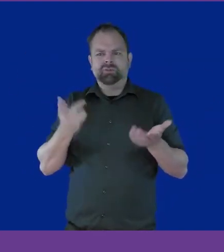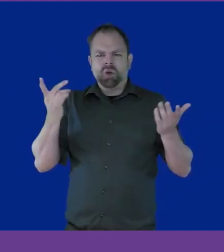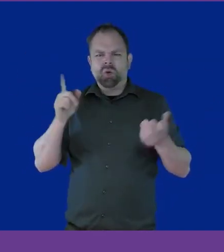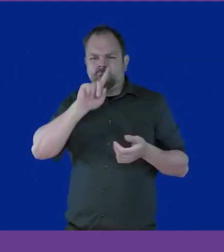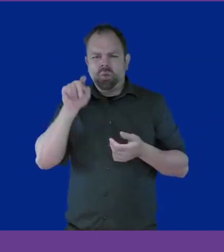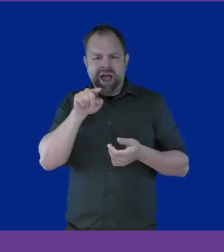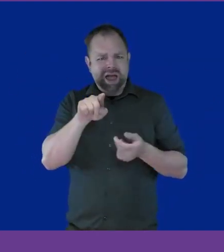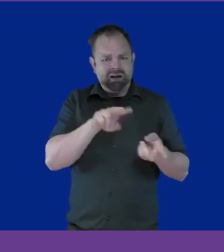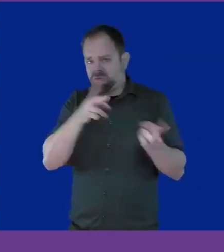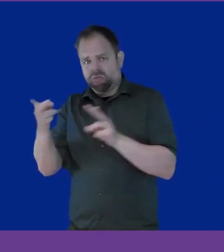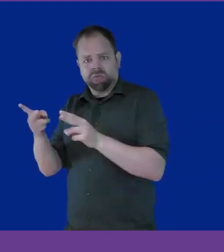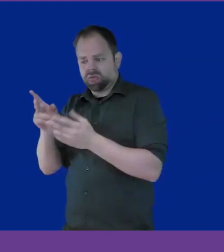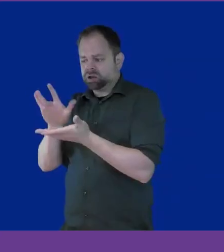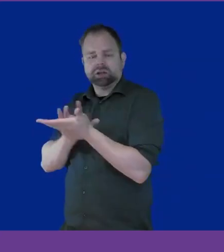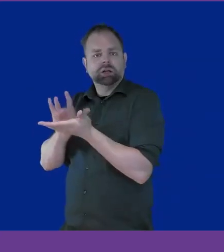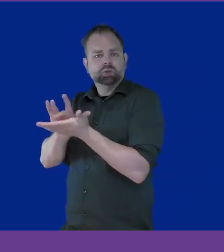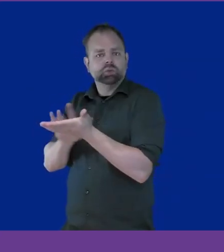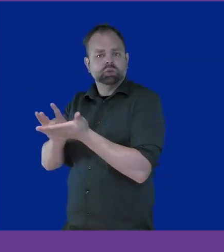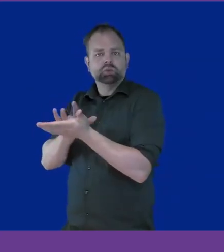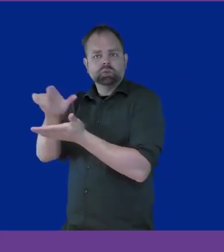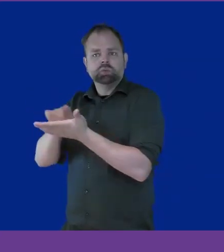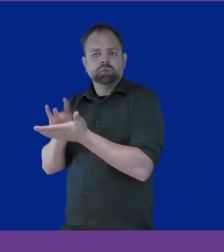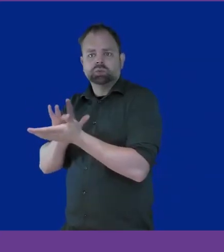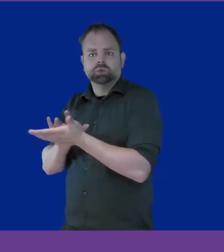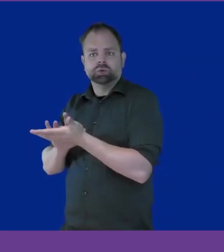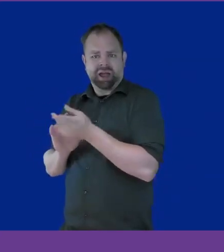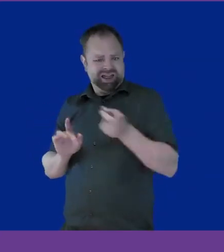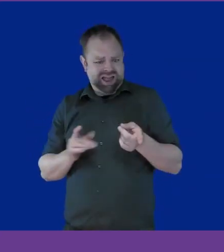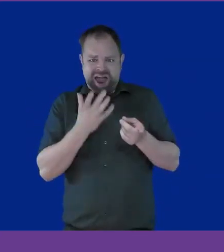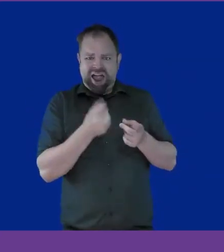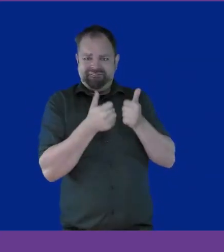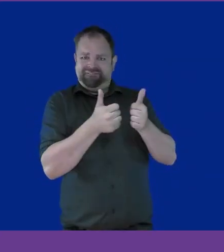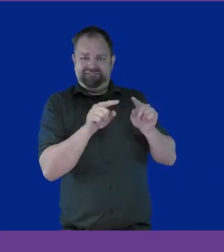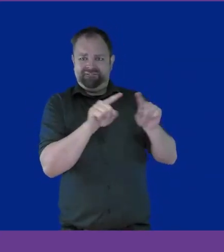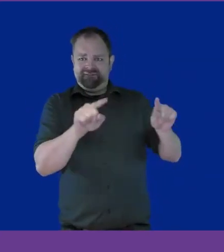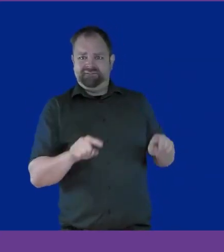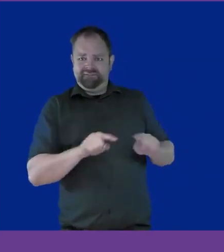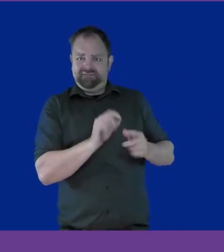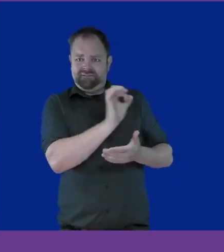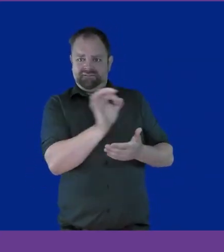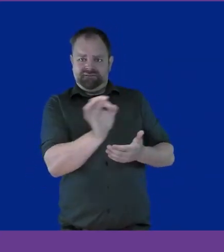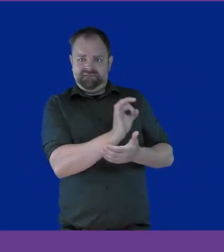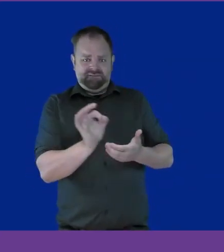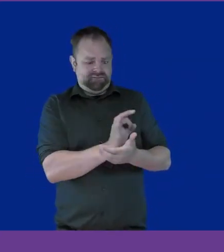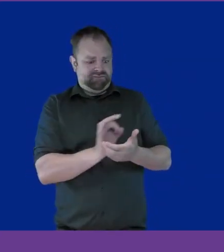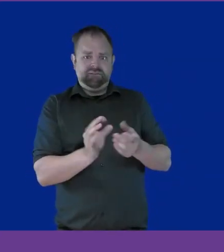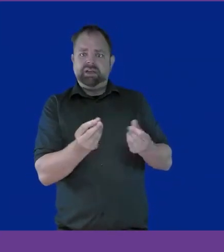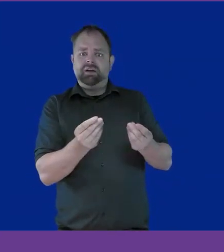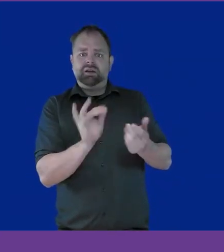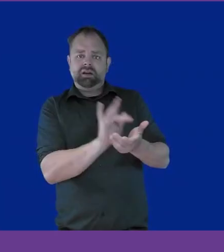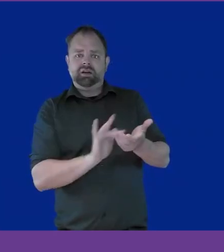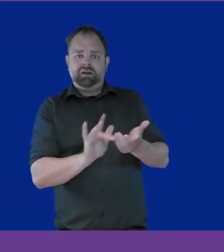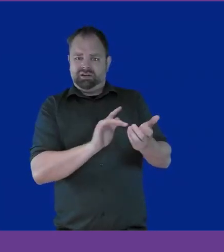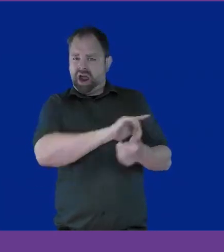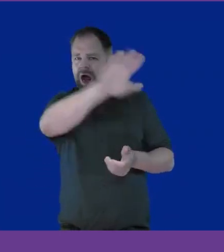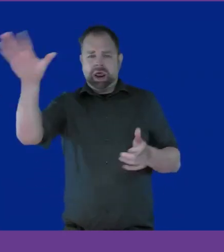requirements with PCI, DSS, and all the other standards and security. To me, that is the obvious solution, at least until